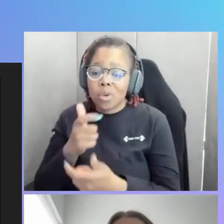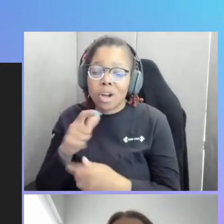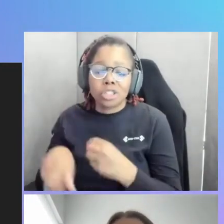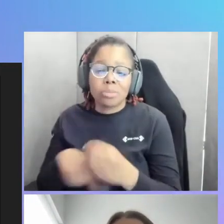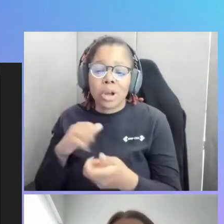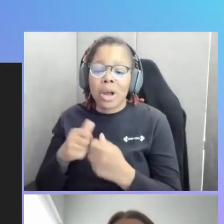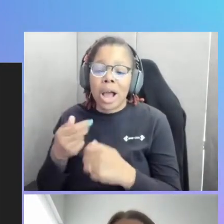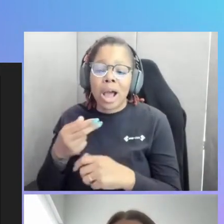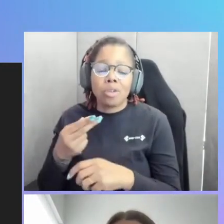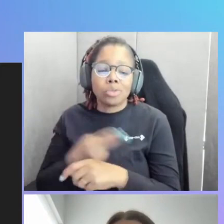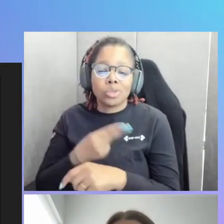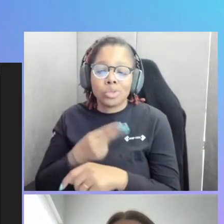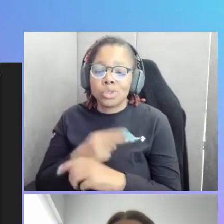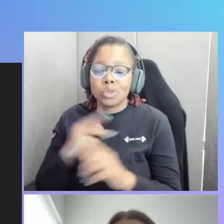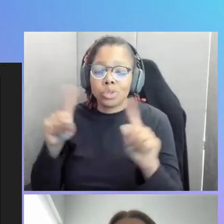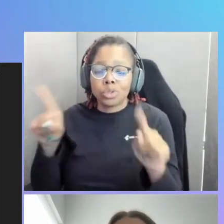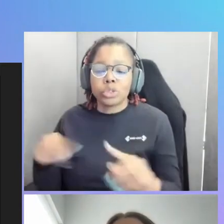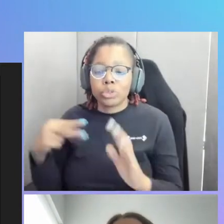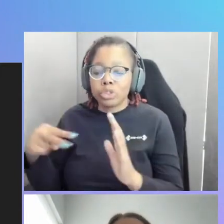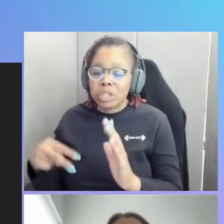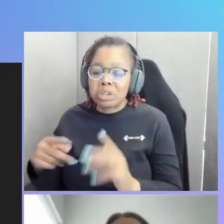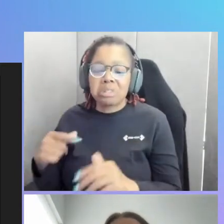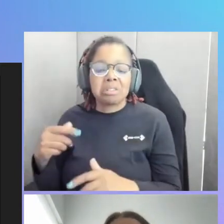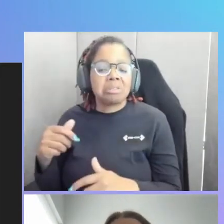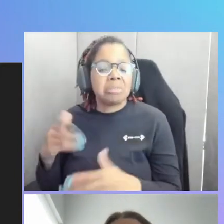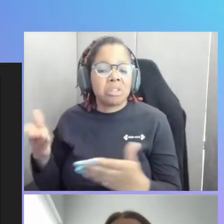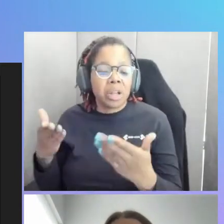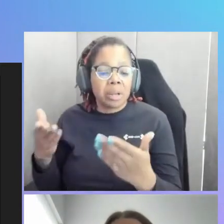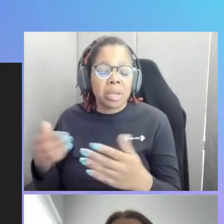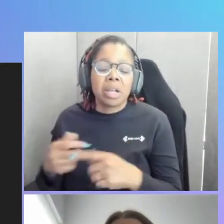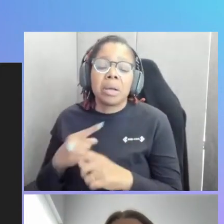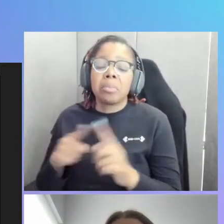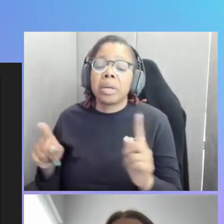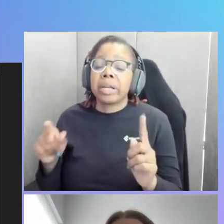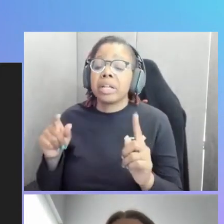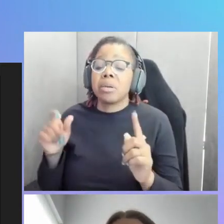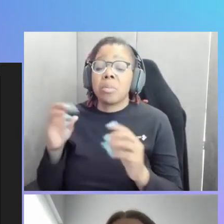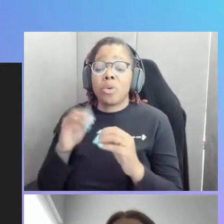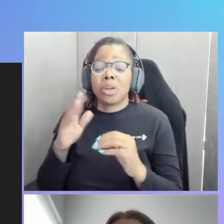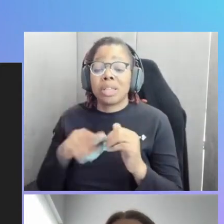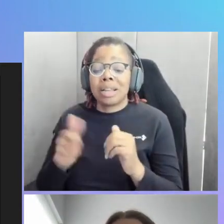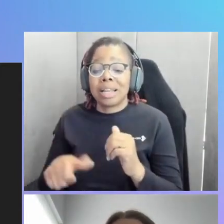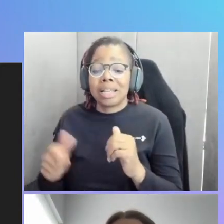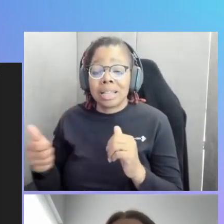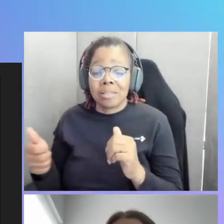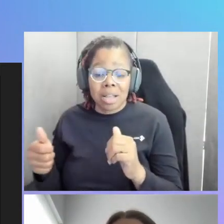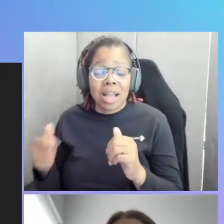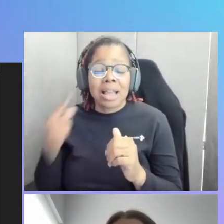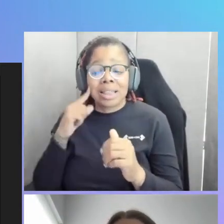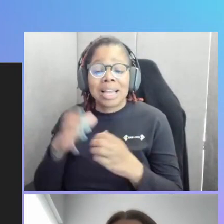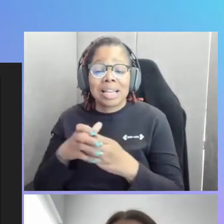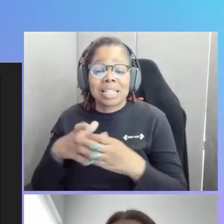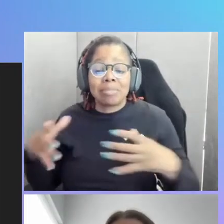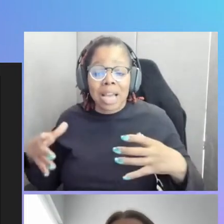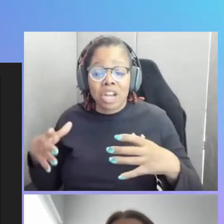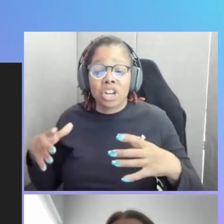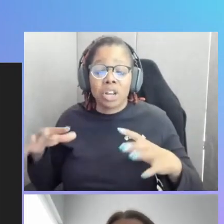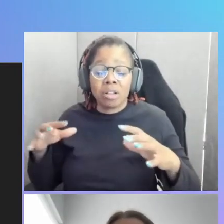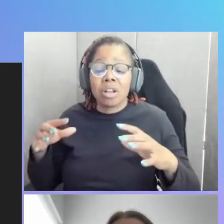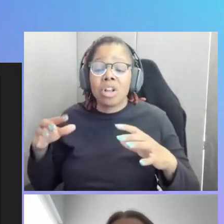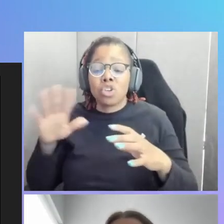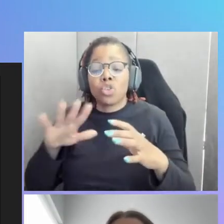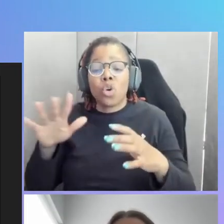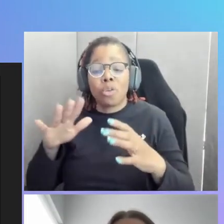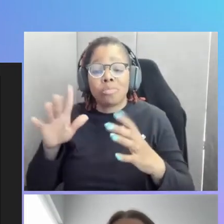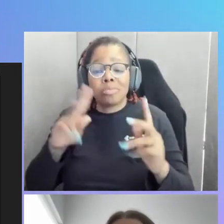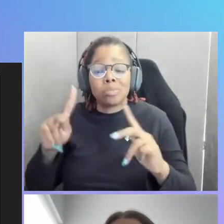navigate screen readers, highly recommend those. But more than anything, I think really expanding your circle is the most helpful. So